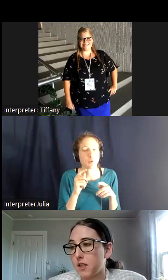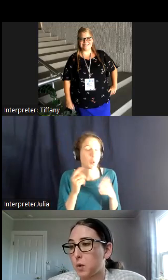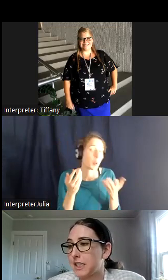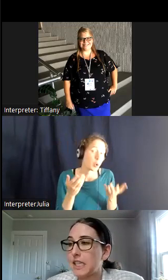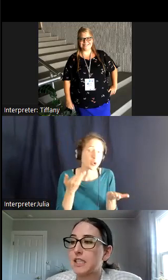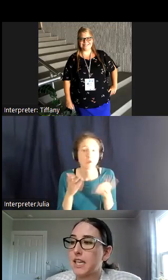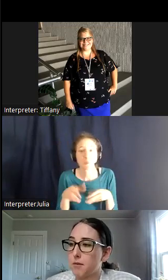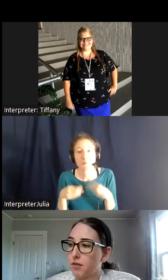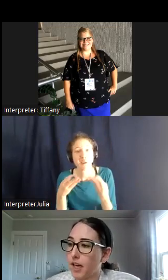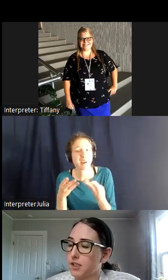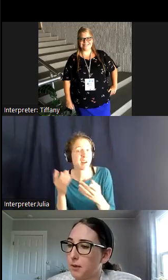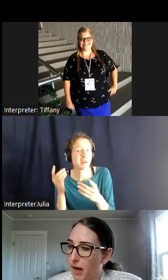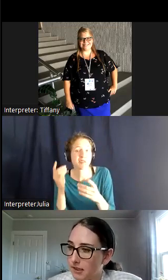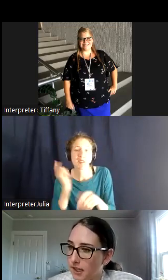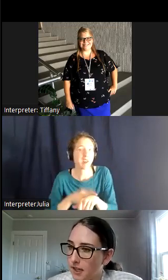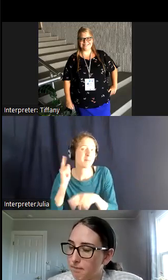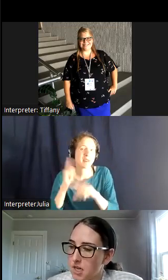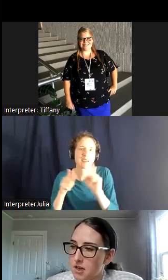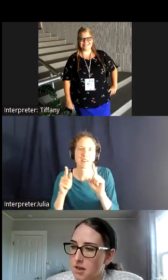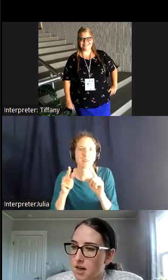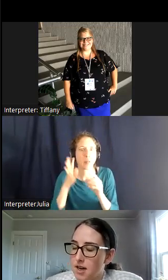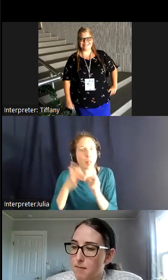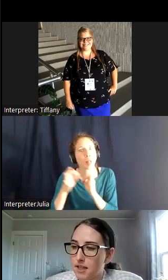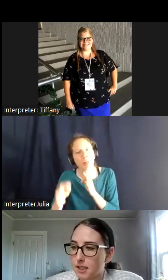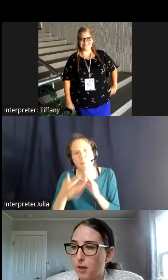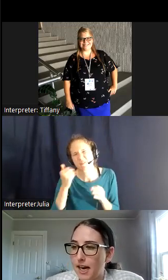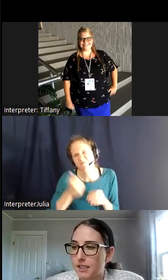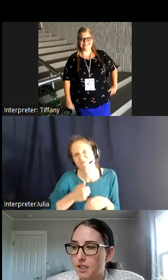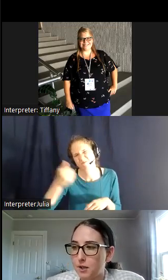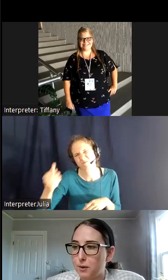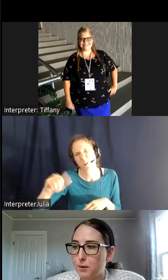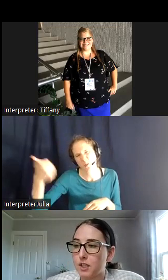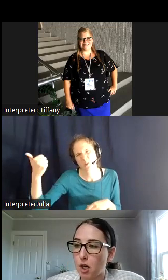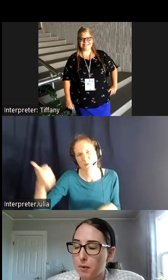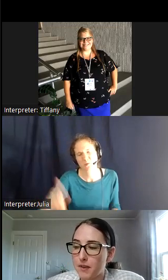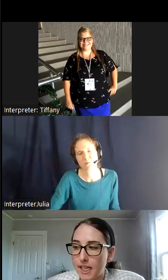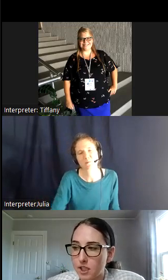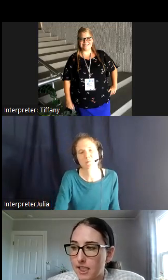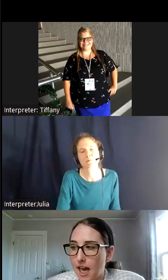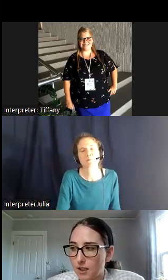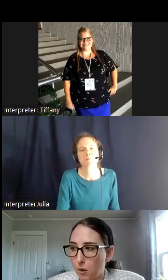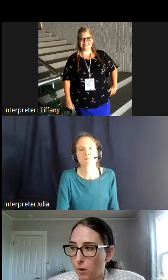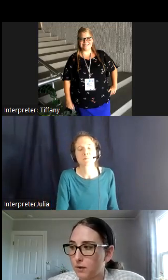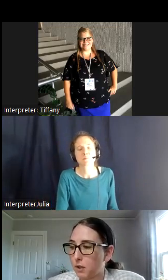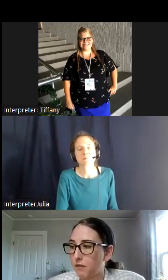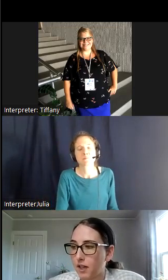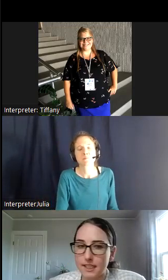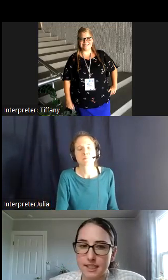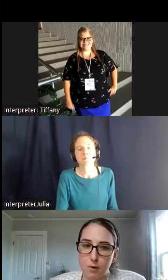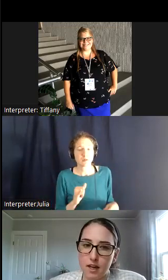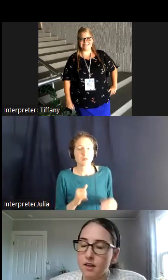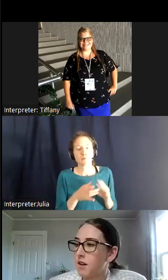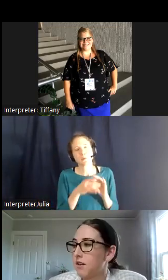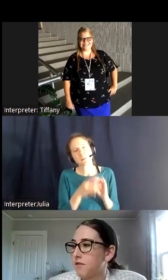for the individual's needs and the provider's capacity. And this applies to the scope of the agency as a whole. So